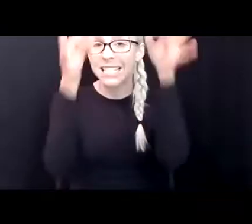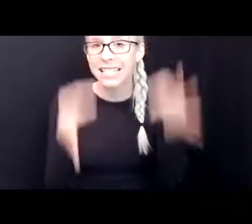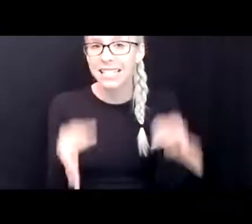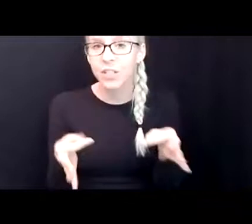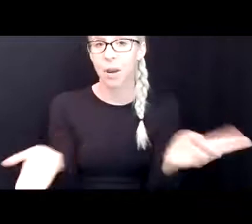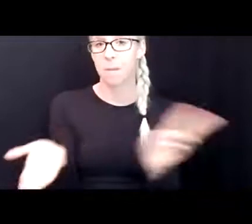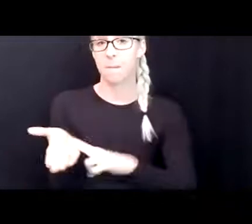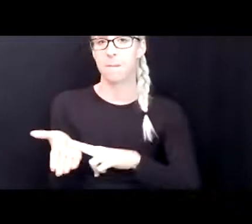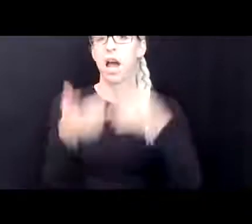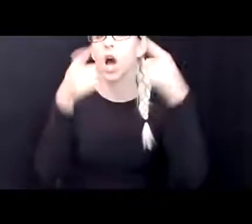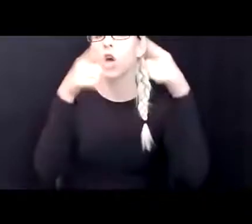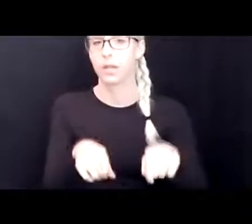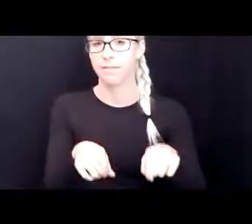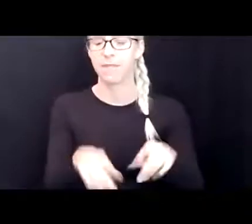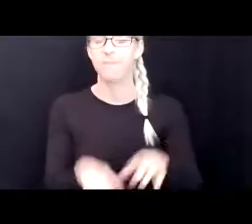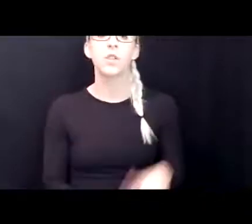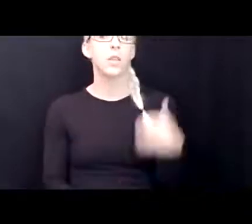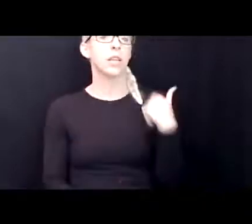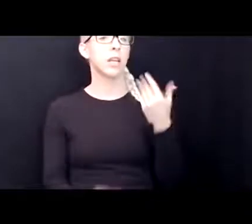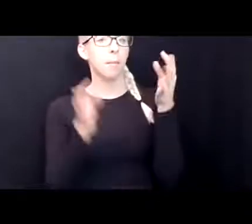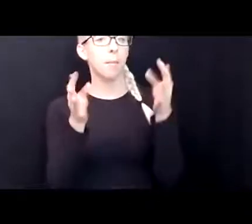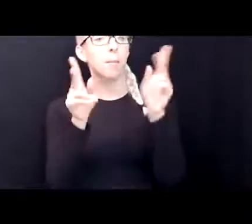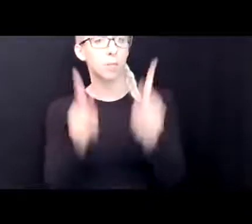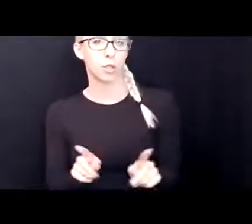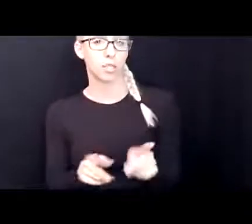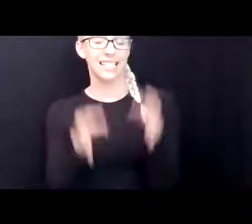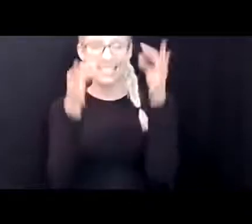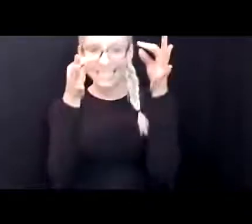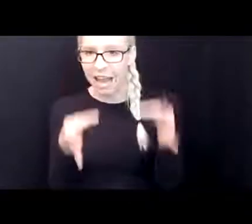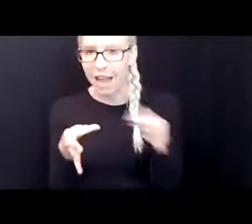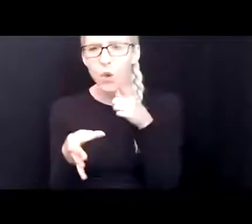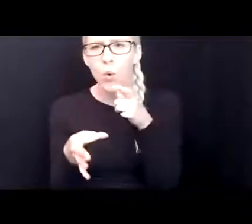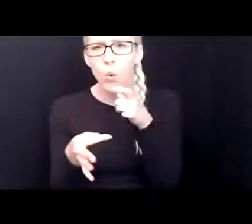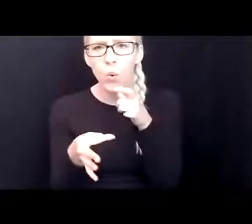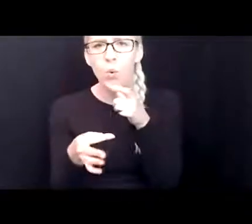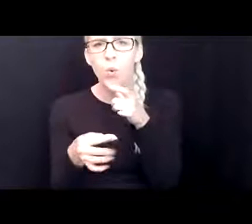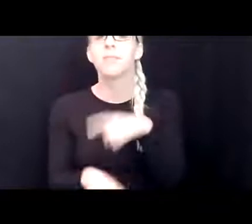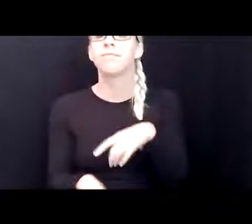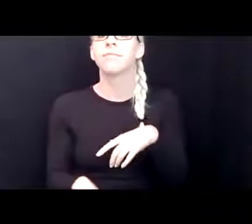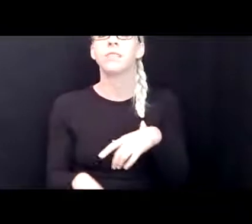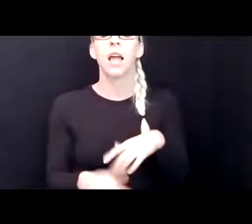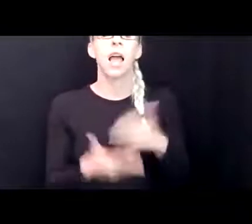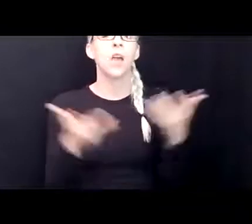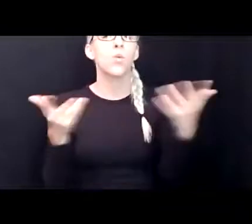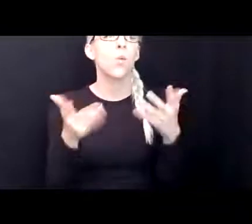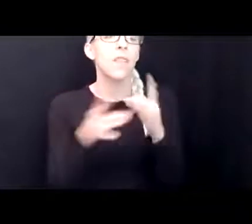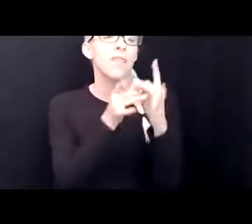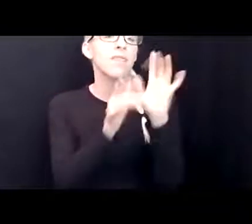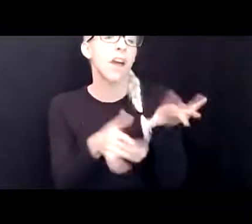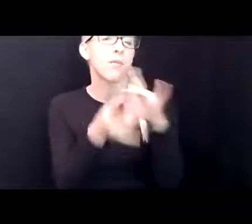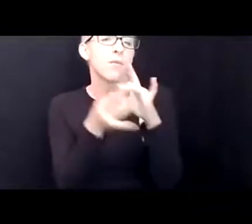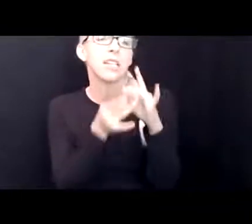their supporters, they're defining the scope of what that relationship looks like, and those supporters are then